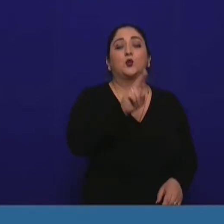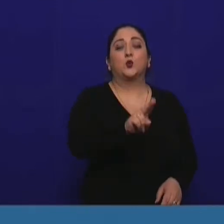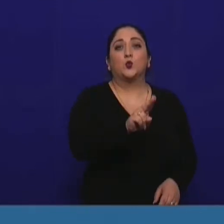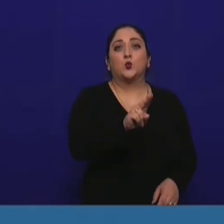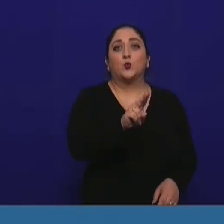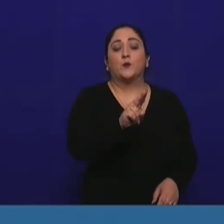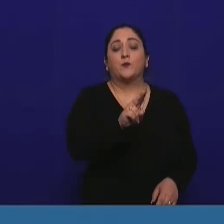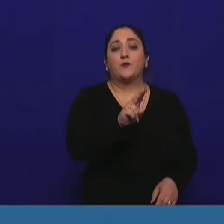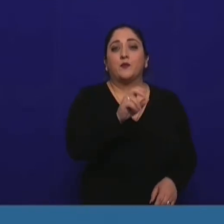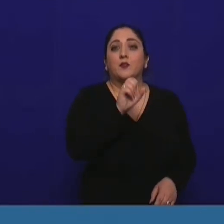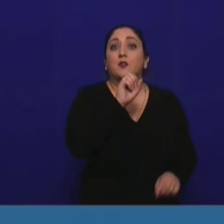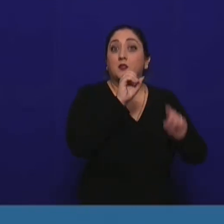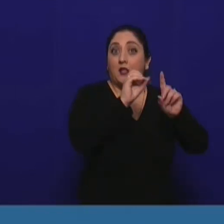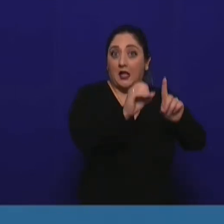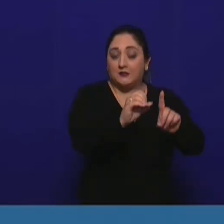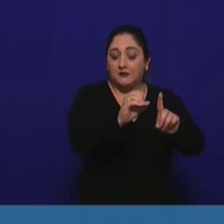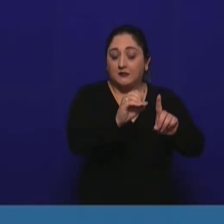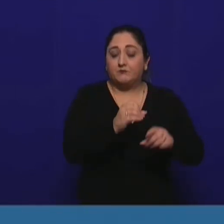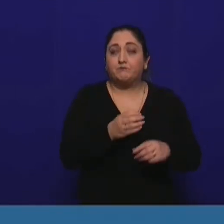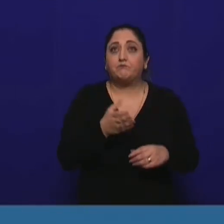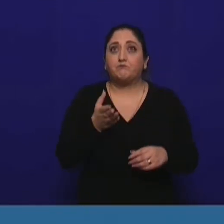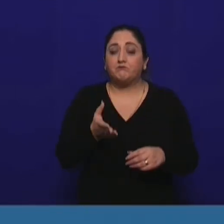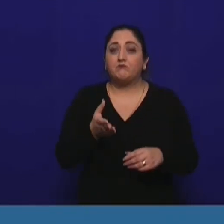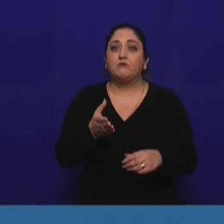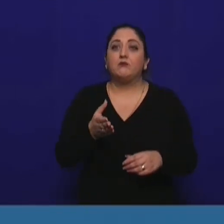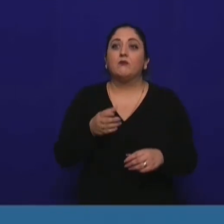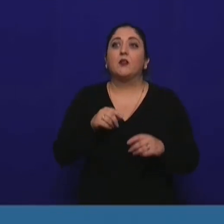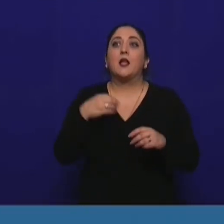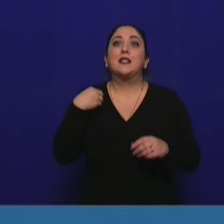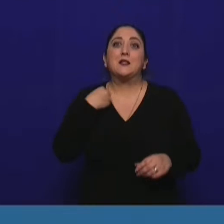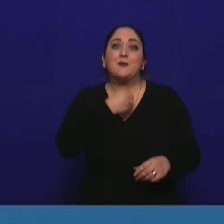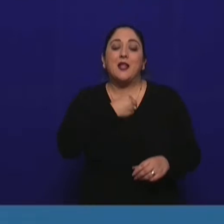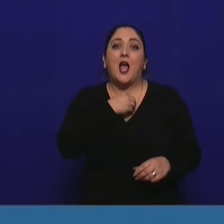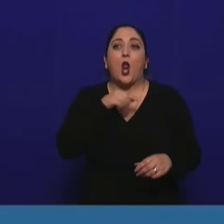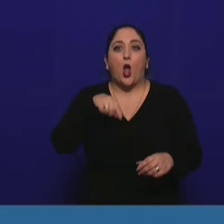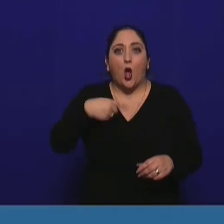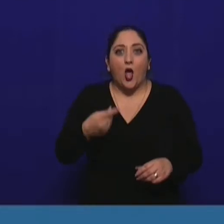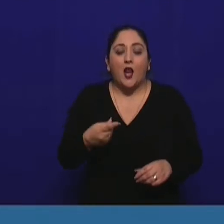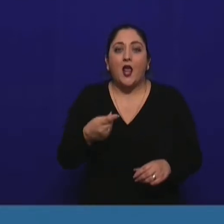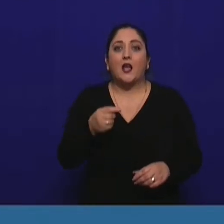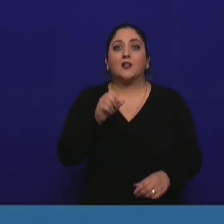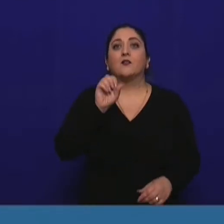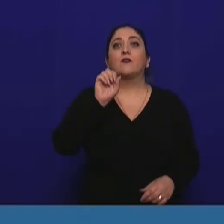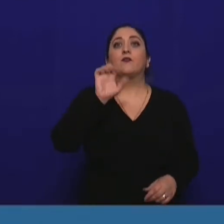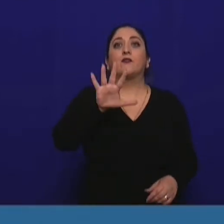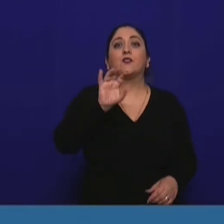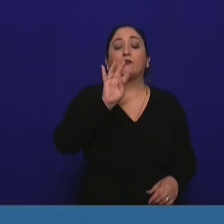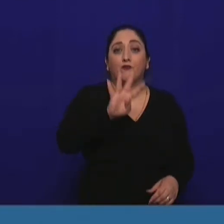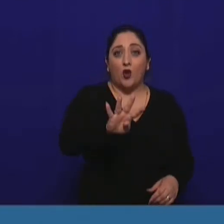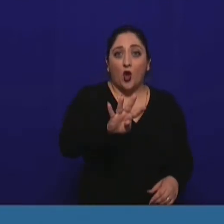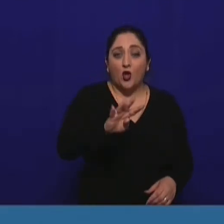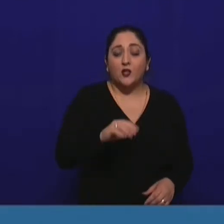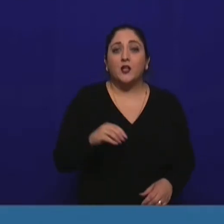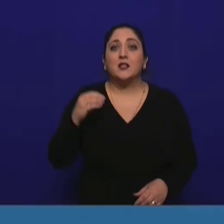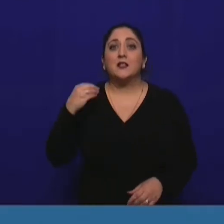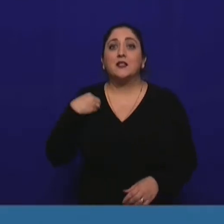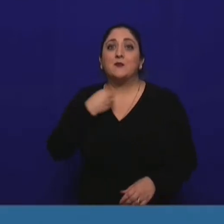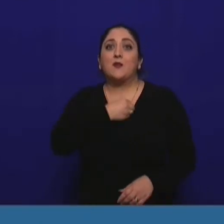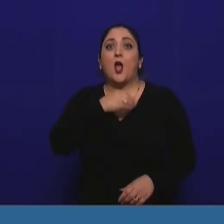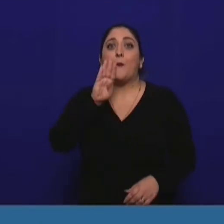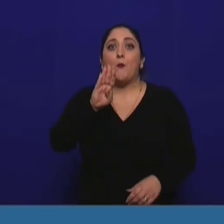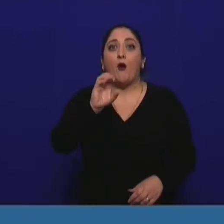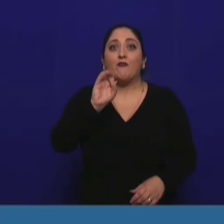Unit ta' Mater Dei hemm 10 persuni, fis-swali oħra ta' Mater Dei hemm 54 persuna, fl-isptar Boffa hemm